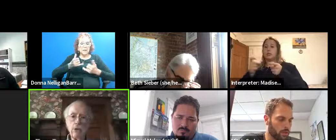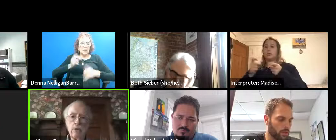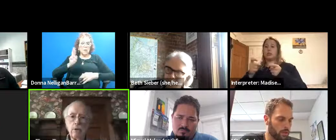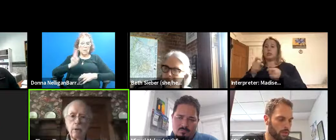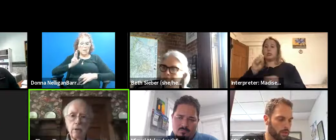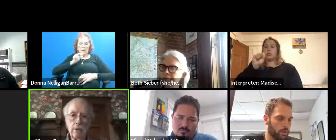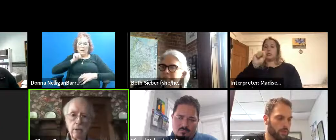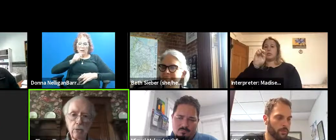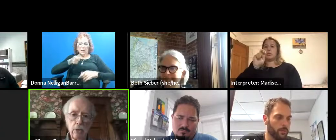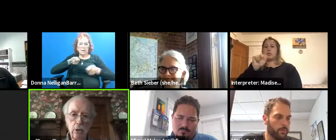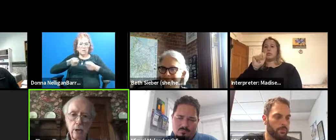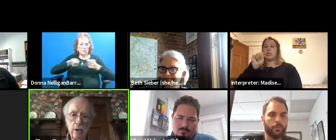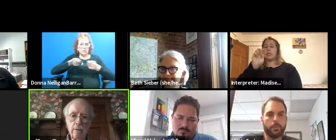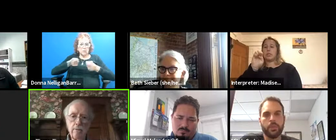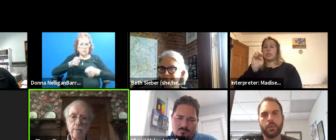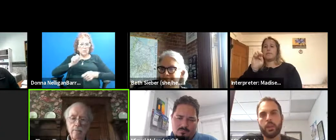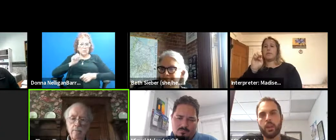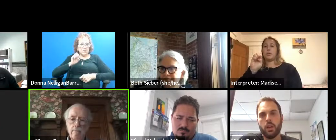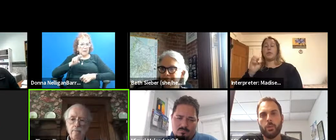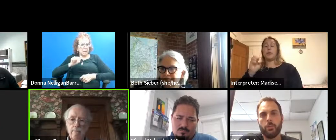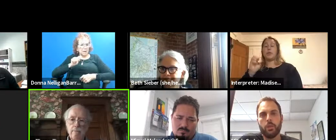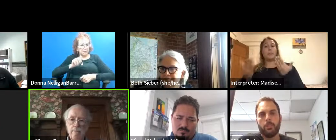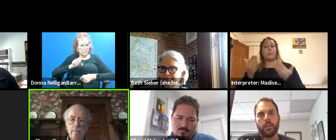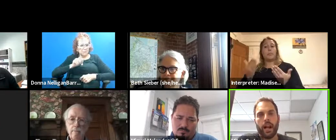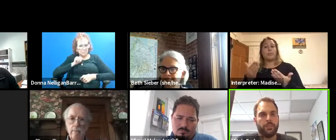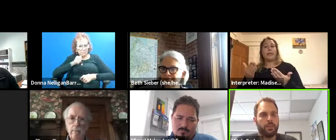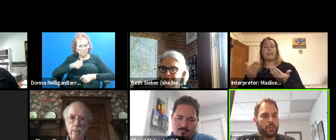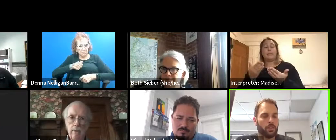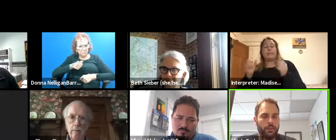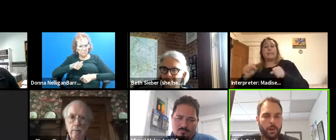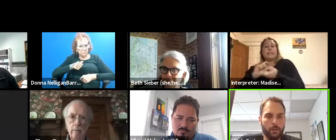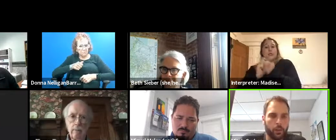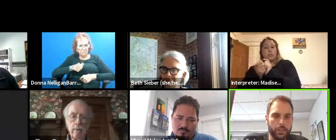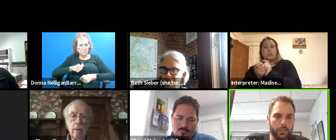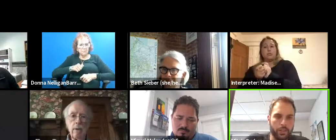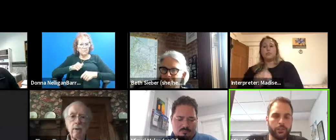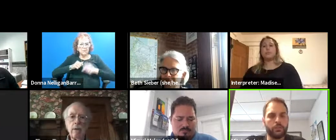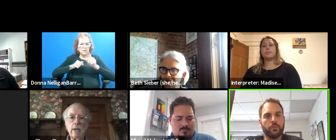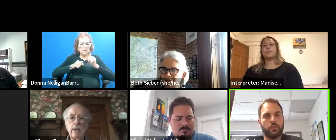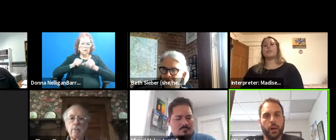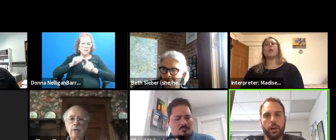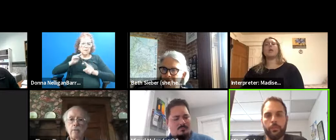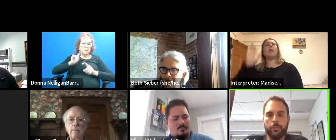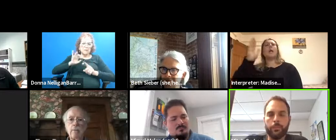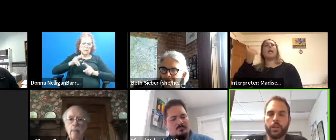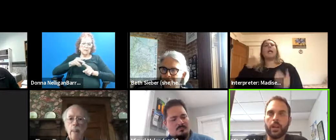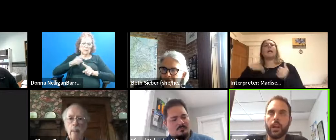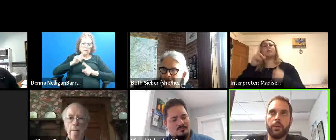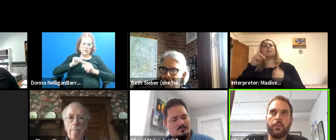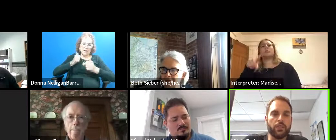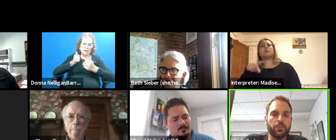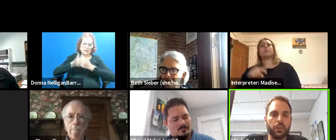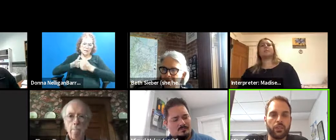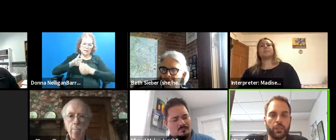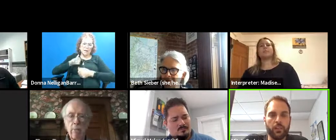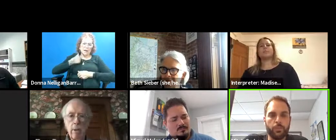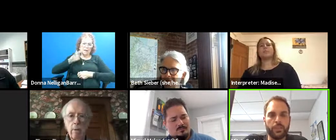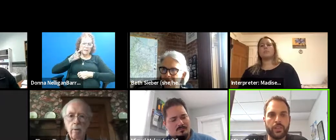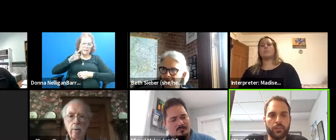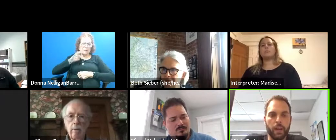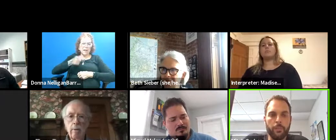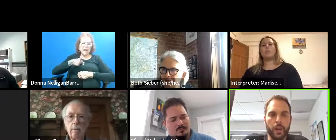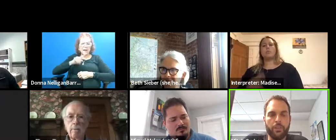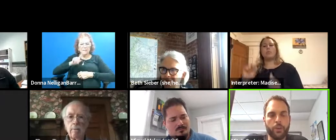more rational attempts to draw it. Bill, I have a couple of questions. Yes, ma'am. First of all, just